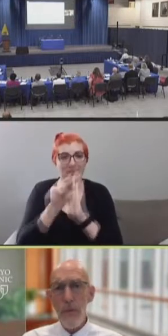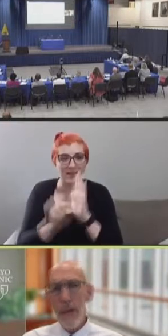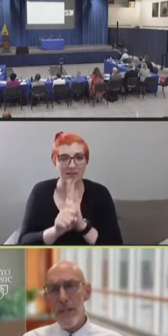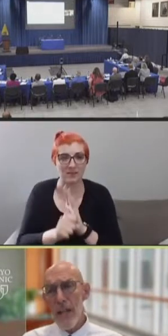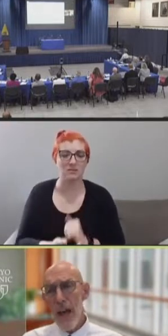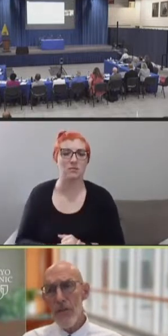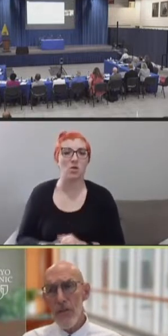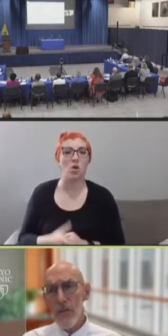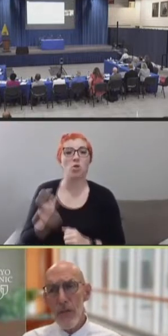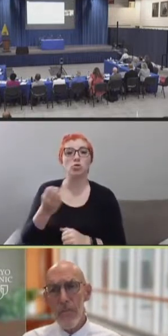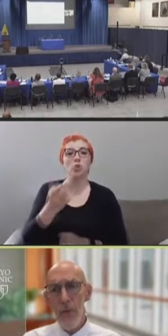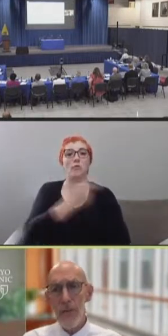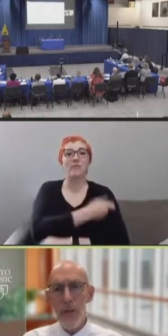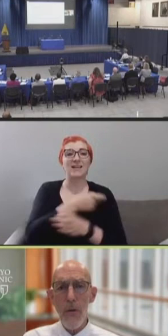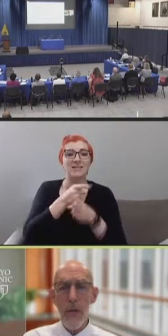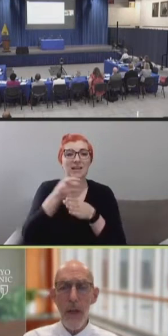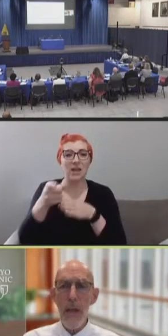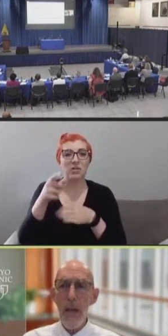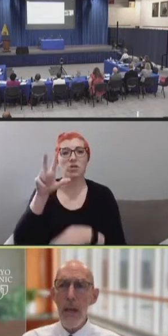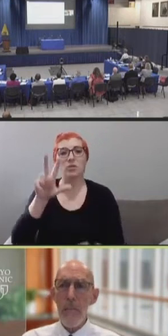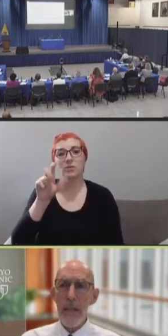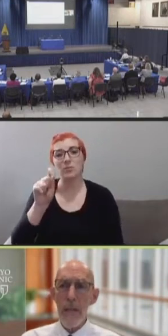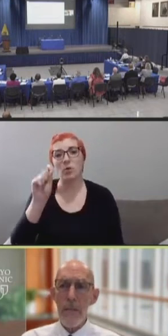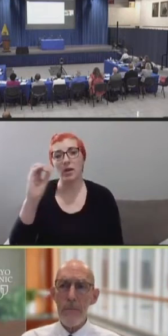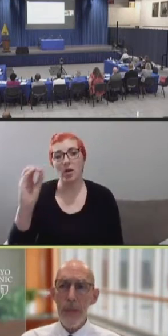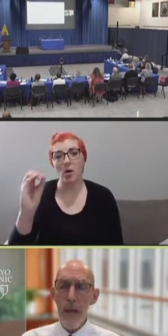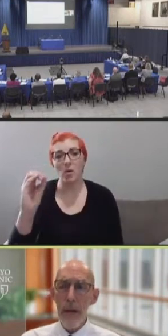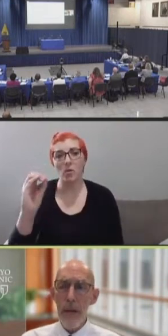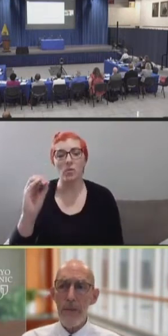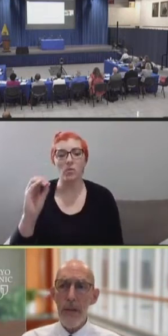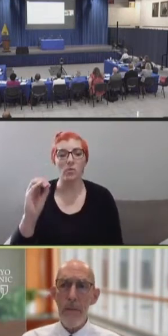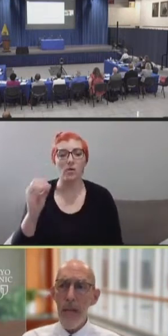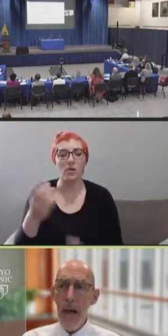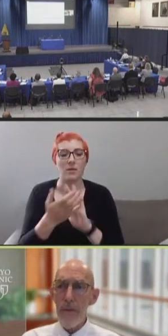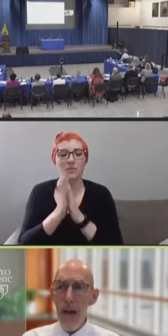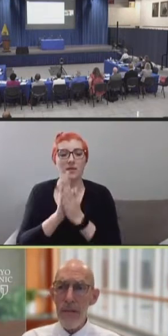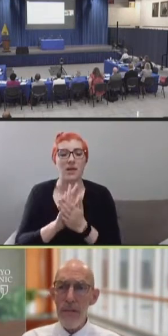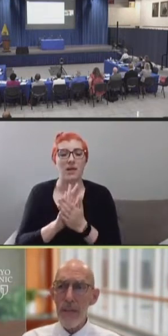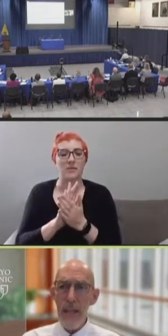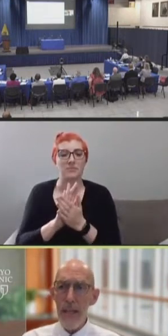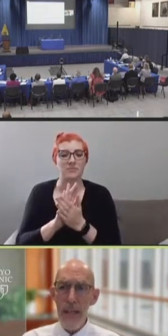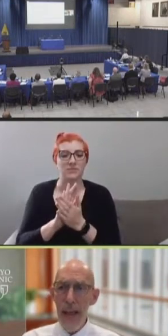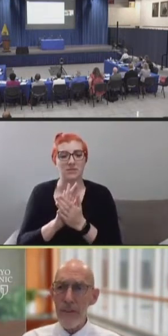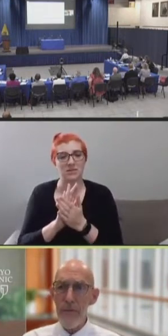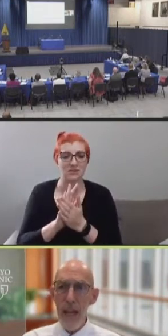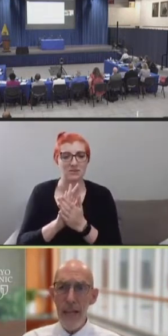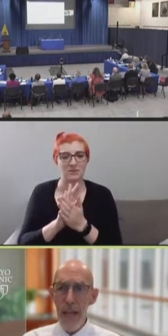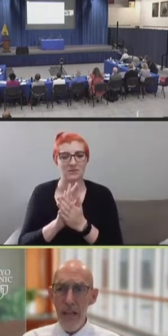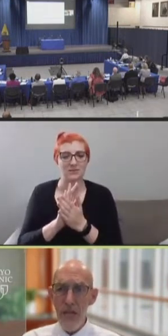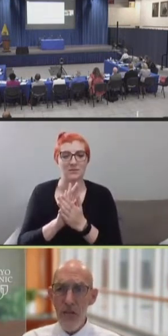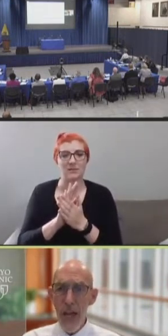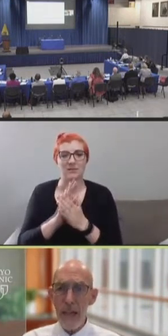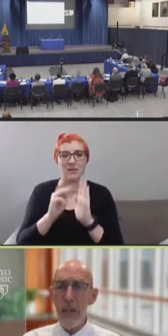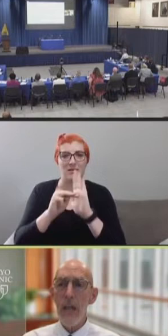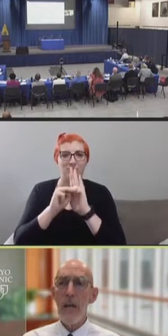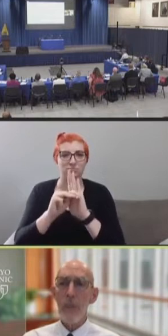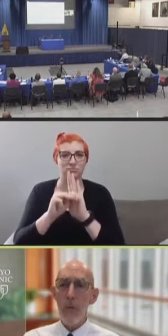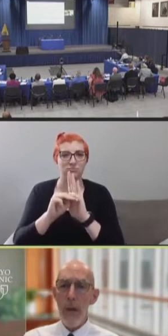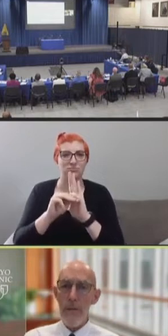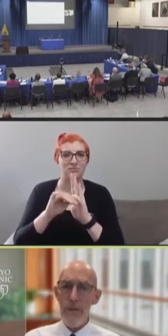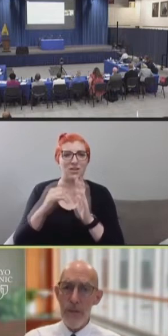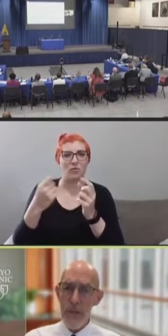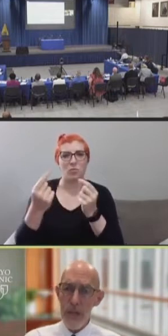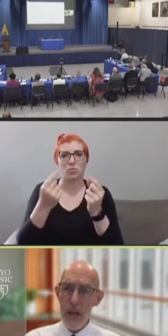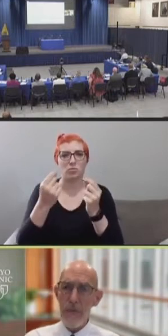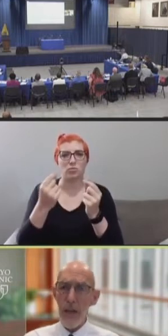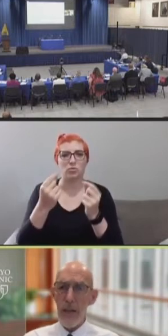So vaccinology 3.0 then becomes a paradigm not of isolate, inactivate, and inject, but one